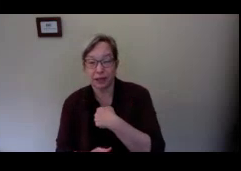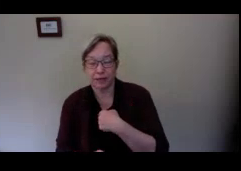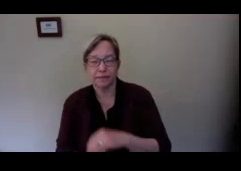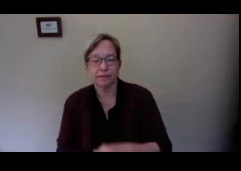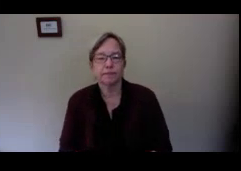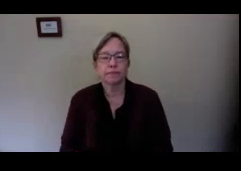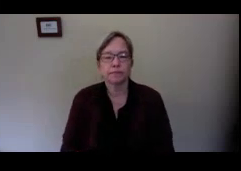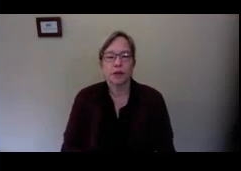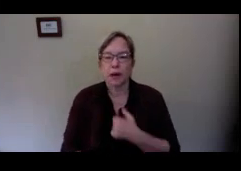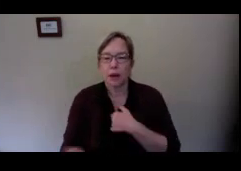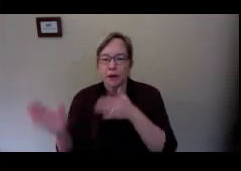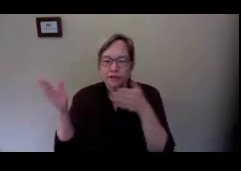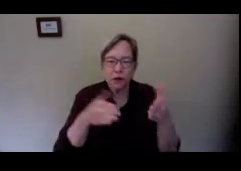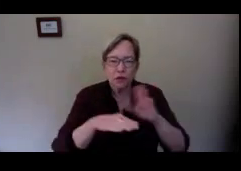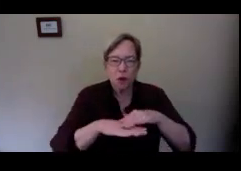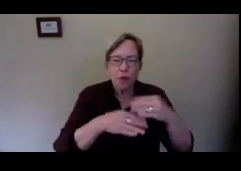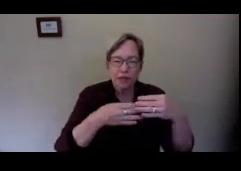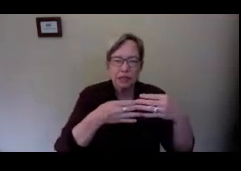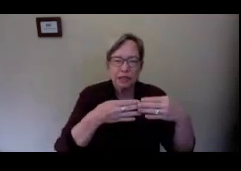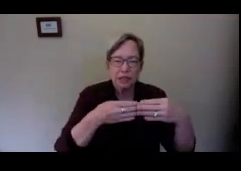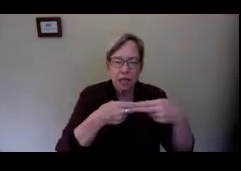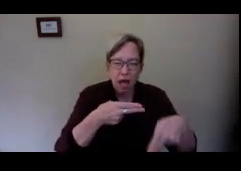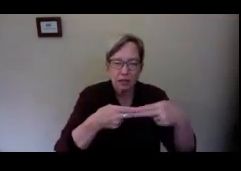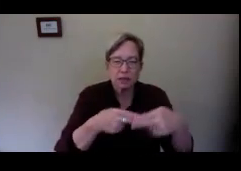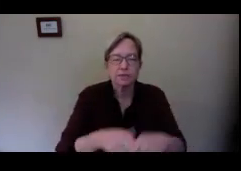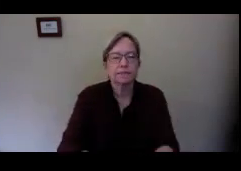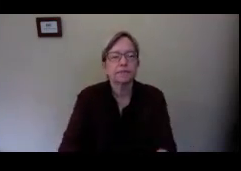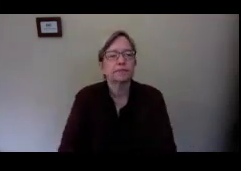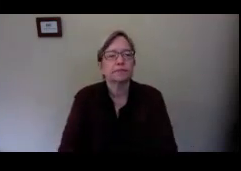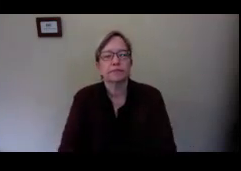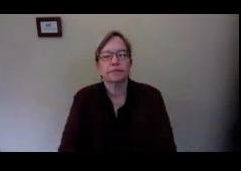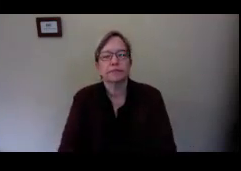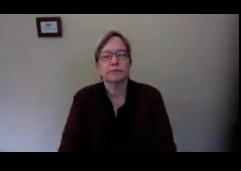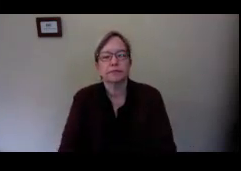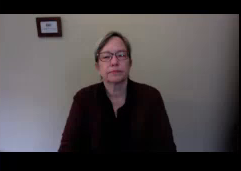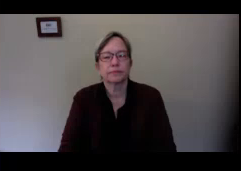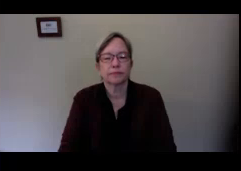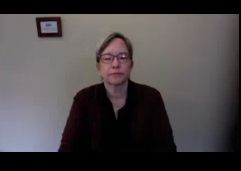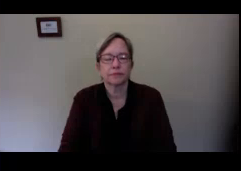if there's further questions. I'm going to restart my own slides so I can